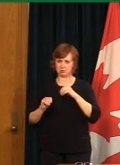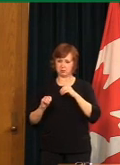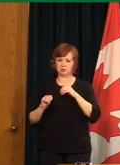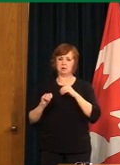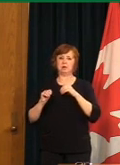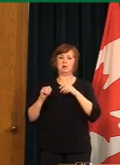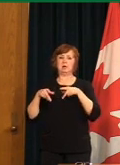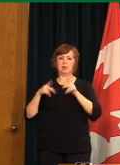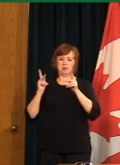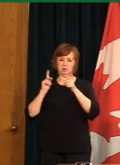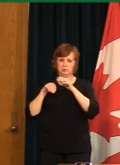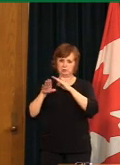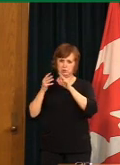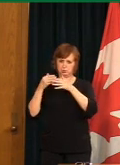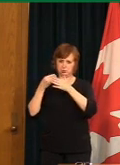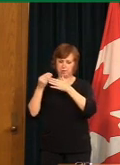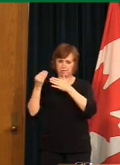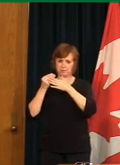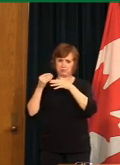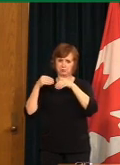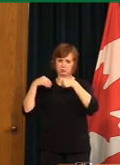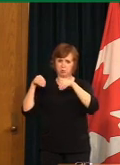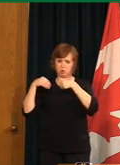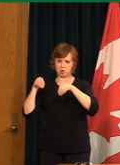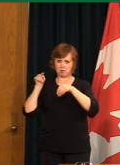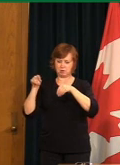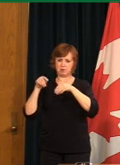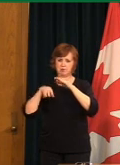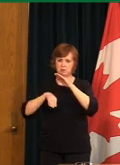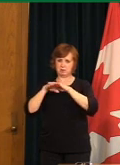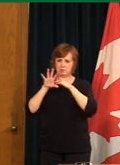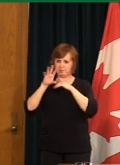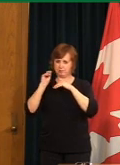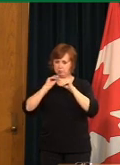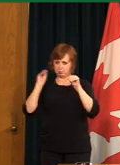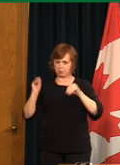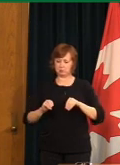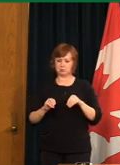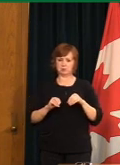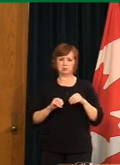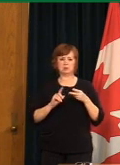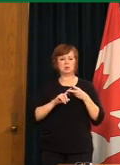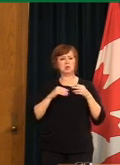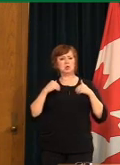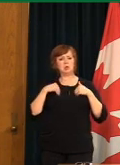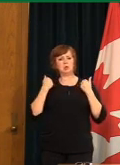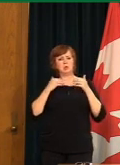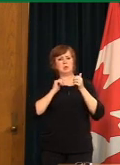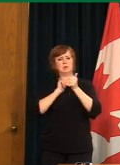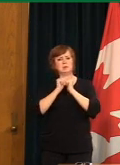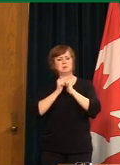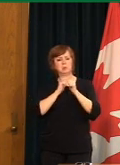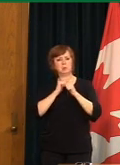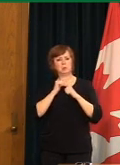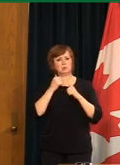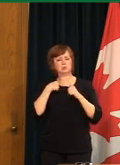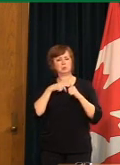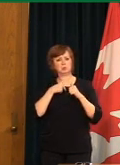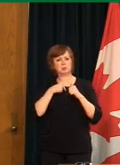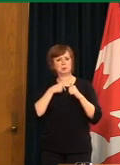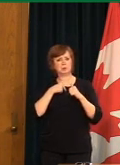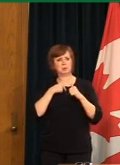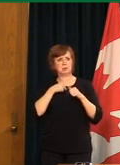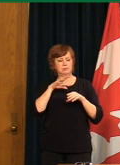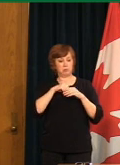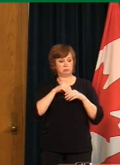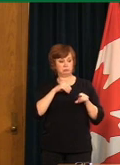through their stores at any given point in time. So, youth athletics, we had great engagement. I think Dr.